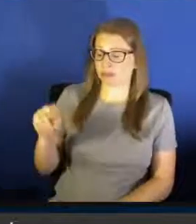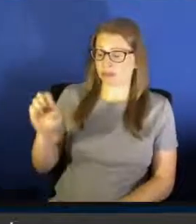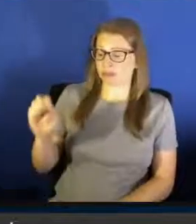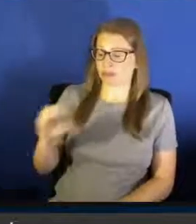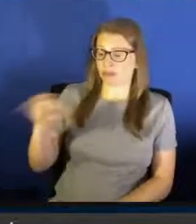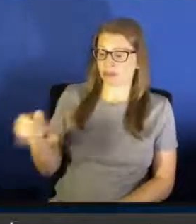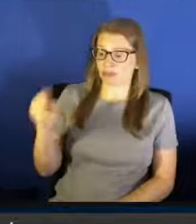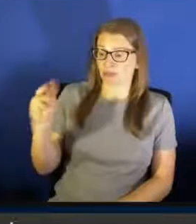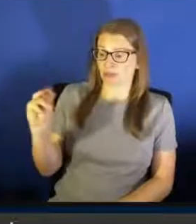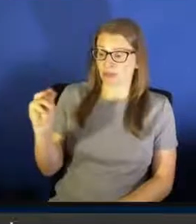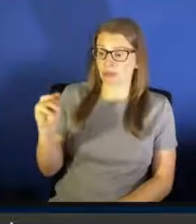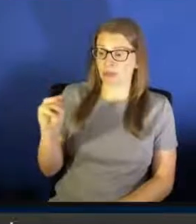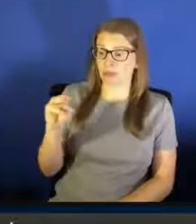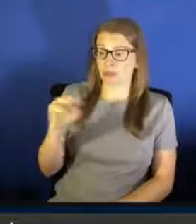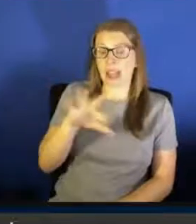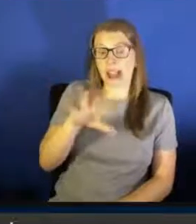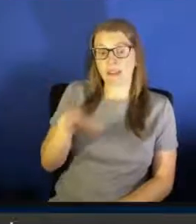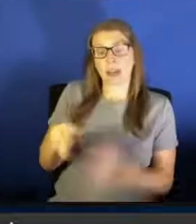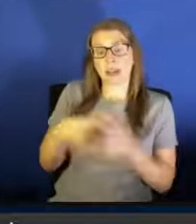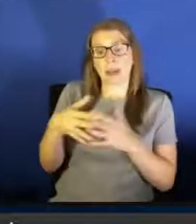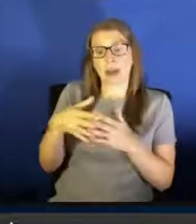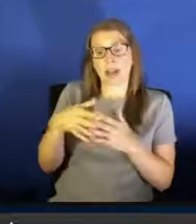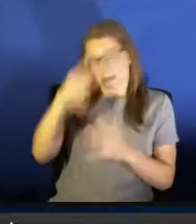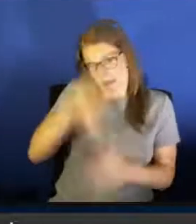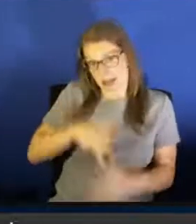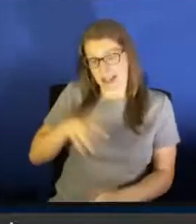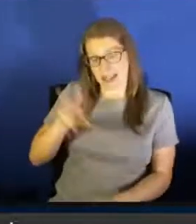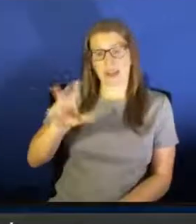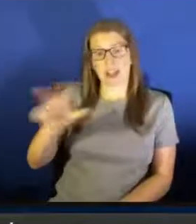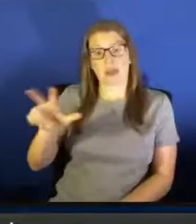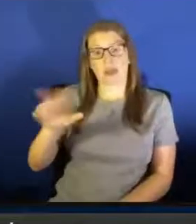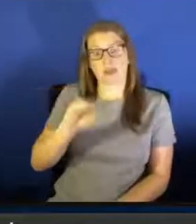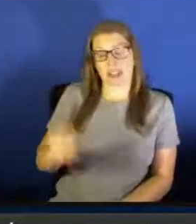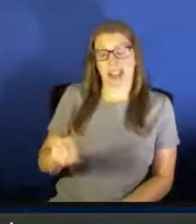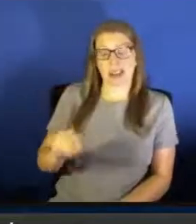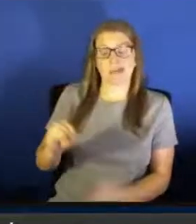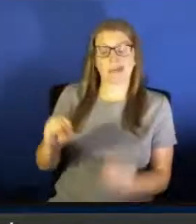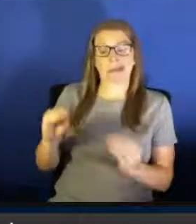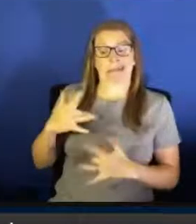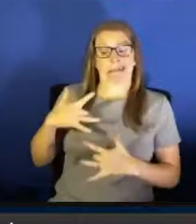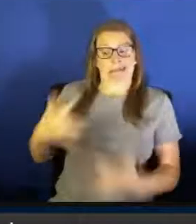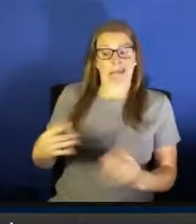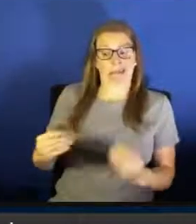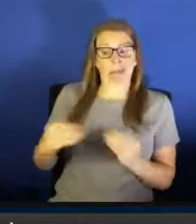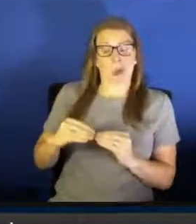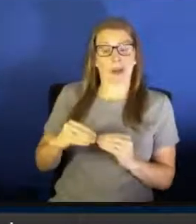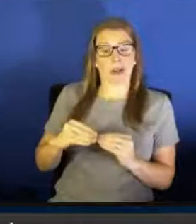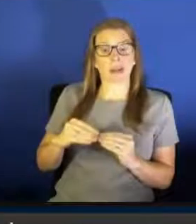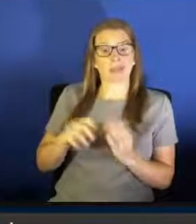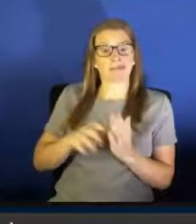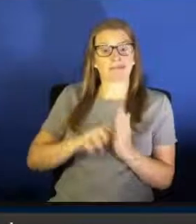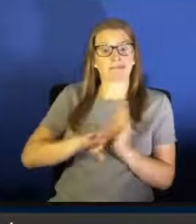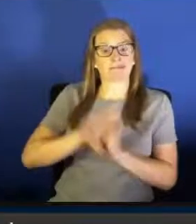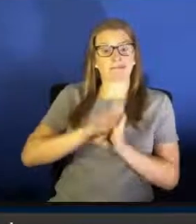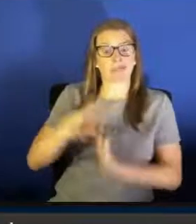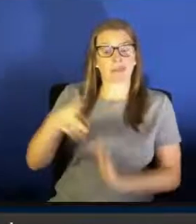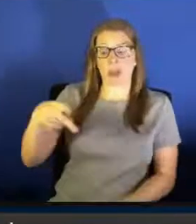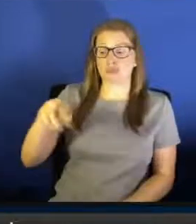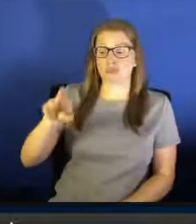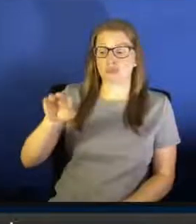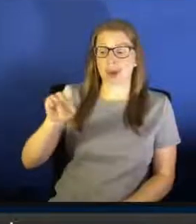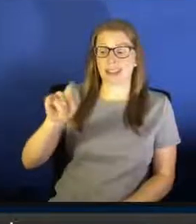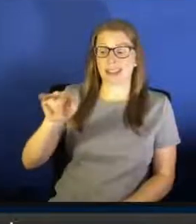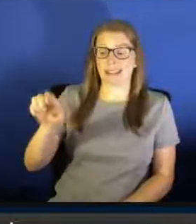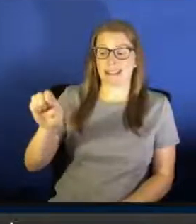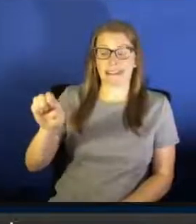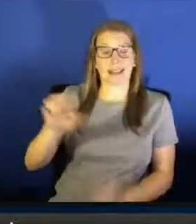African American men are 73% more likely to get prostate cancer. Dr. Shen, why is that, and how do we get that number to